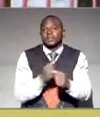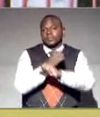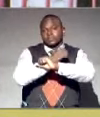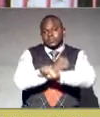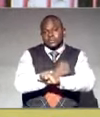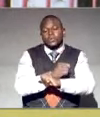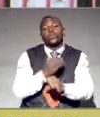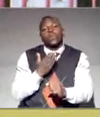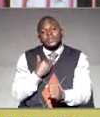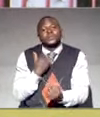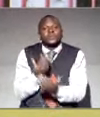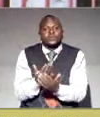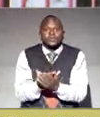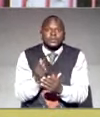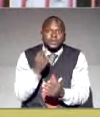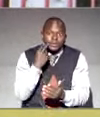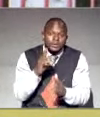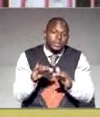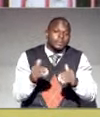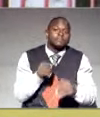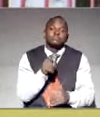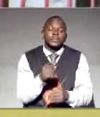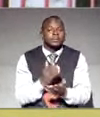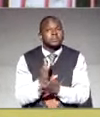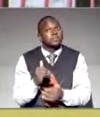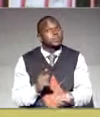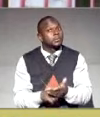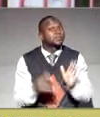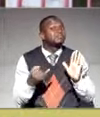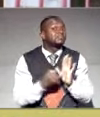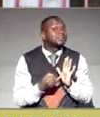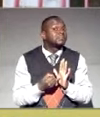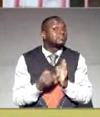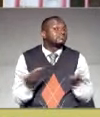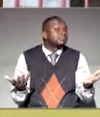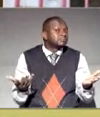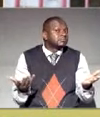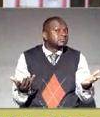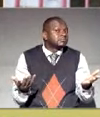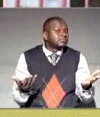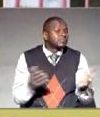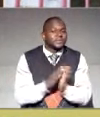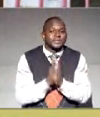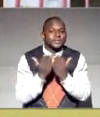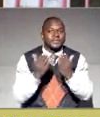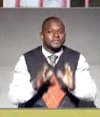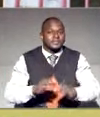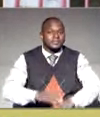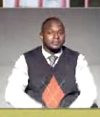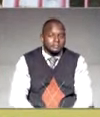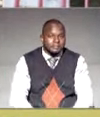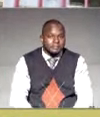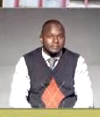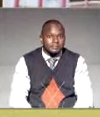to appeal. It remains to be seen whether that will yield anything tangible. Dorcas Kimono, UBC